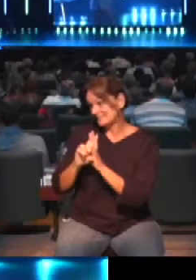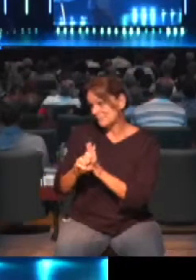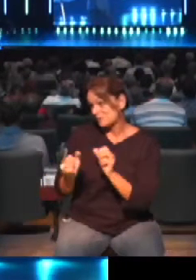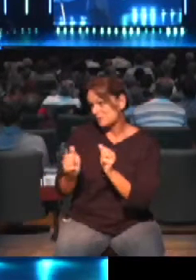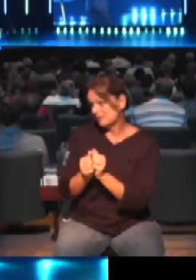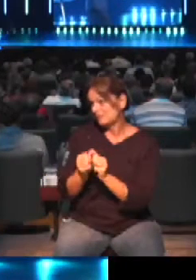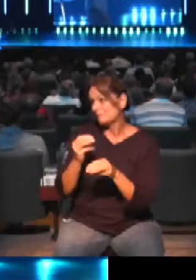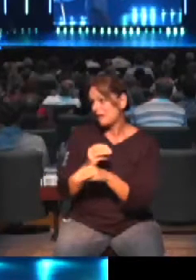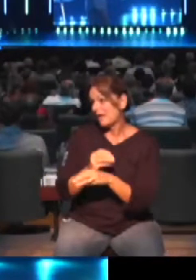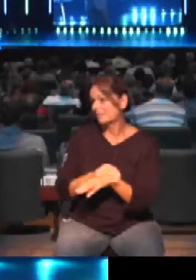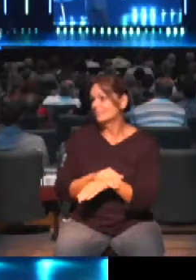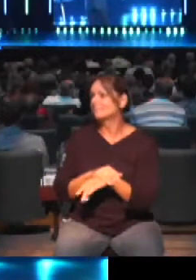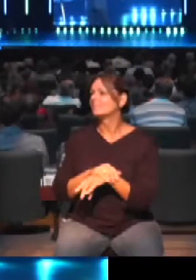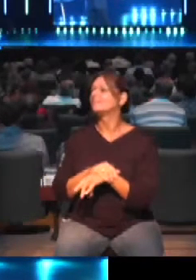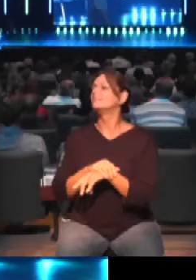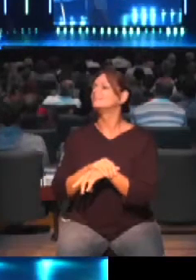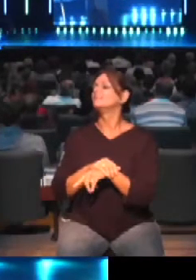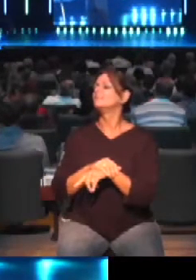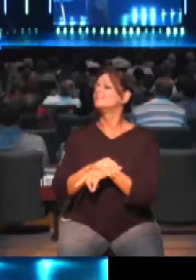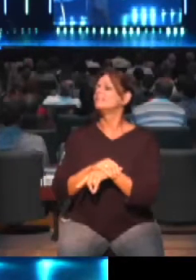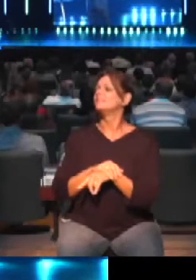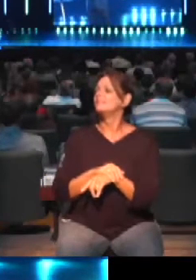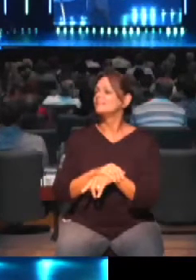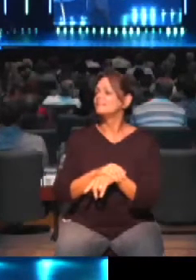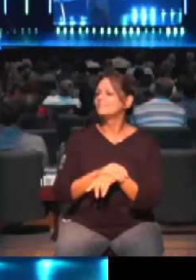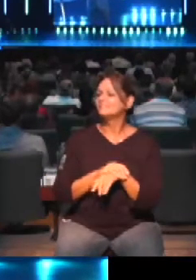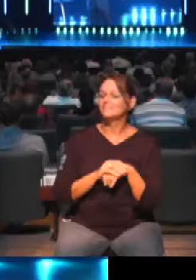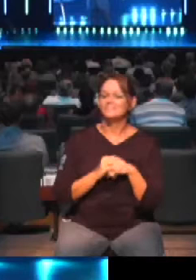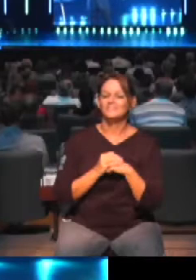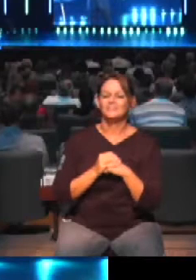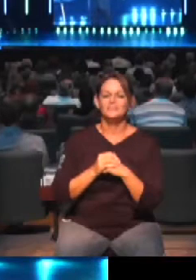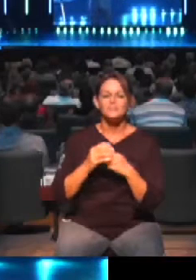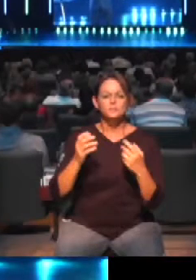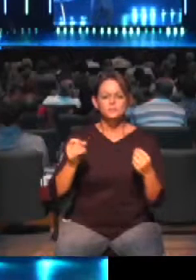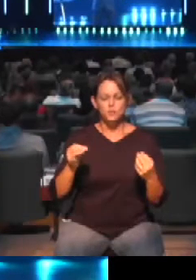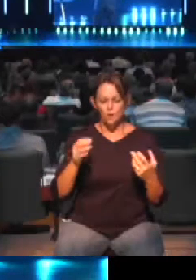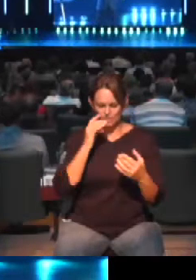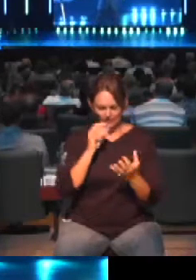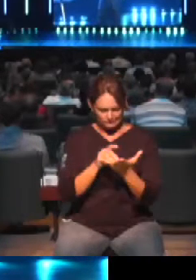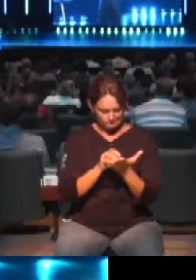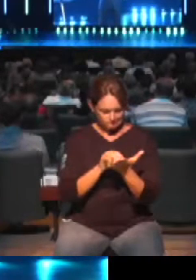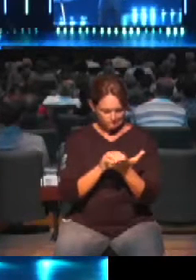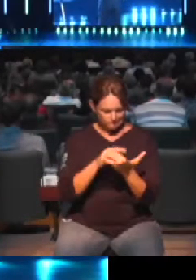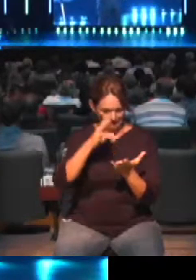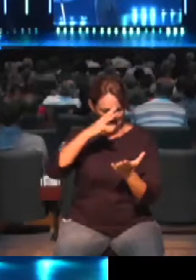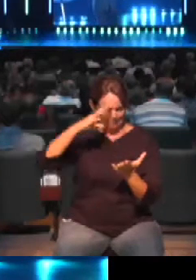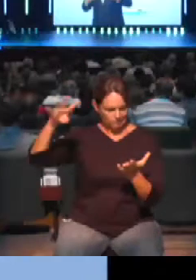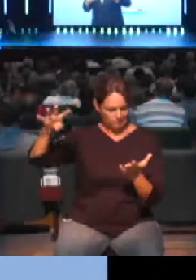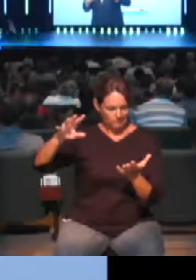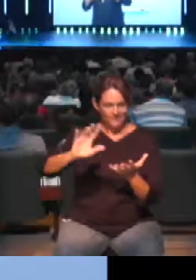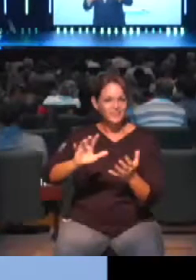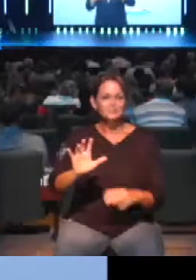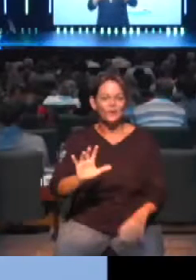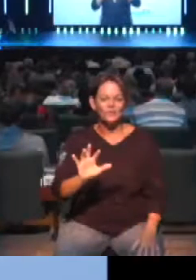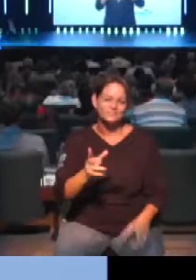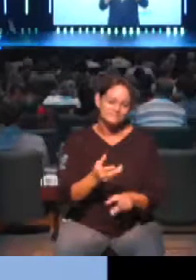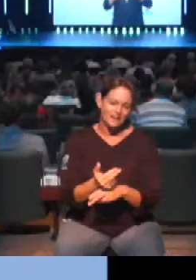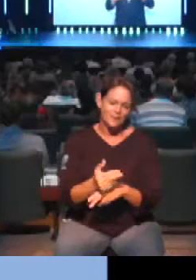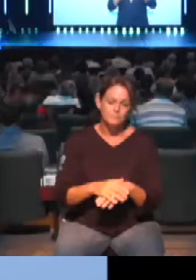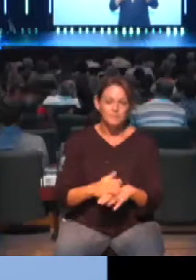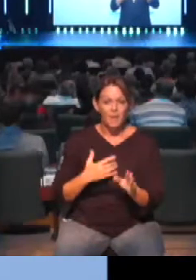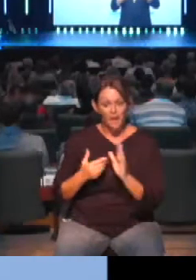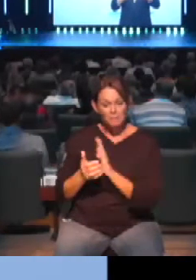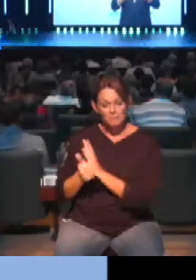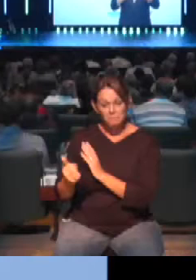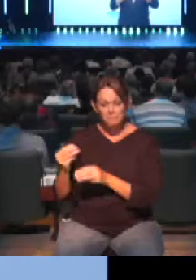And so half of you can kind of, check your email for a minute, but okay, so please don't do that. But I'm good at math. Now, I'm not